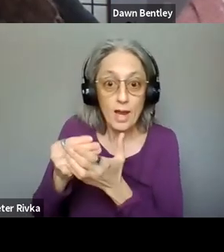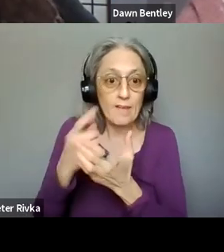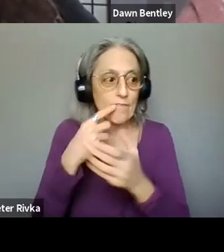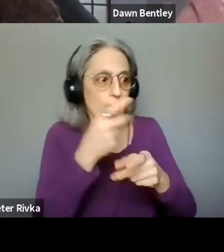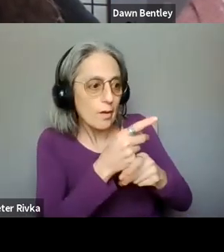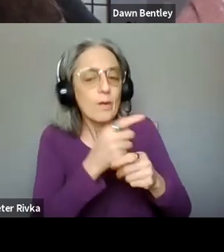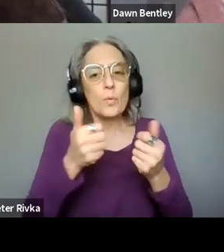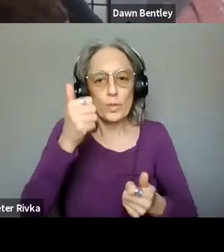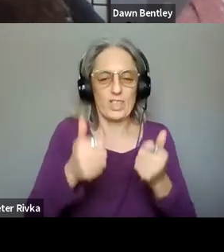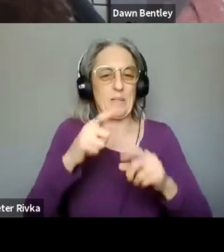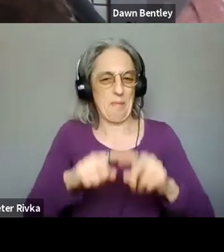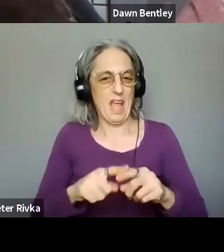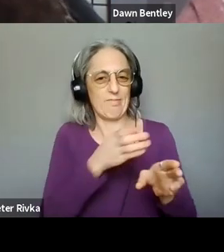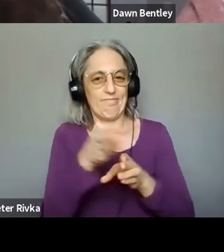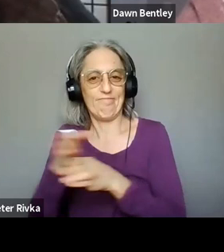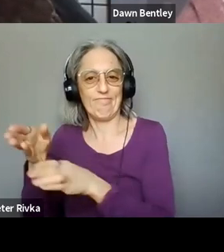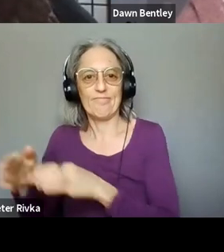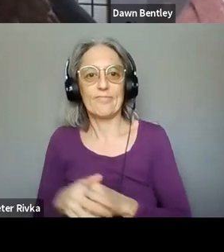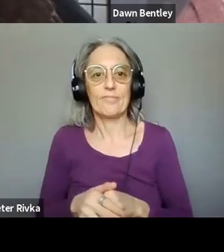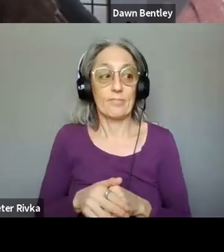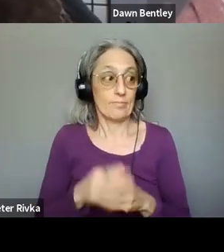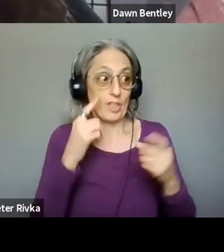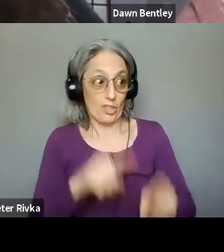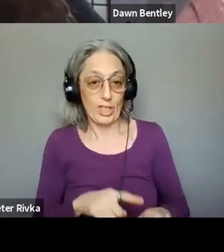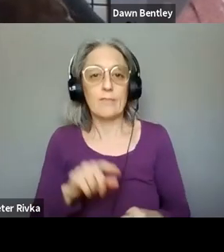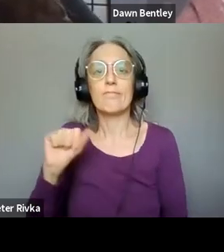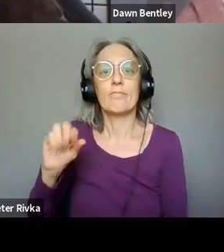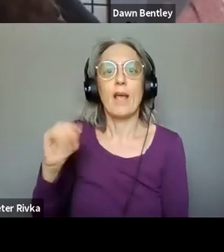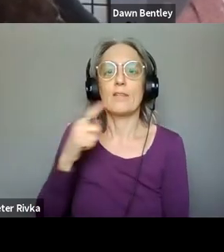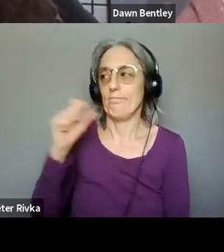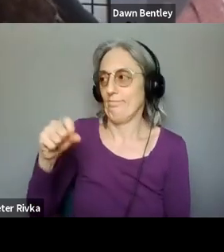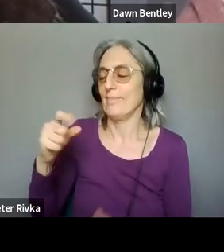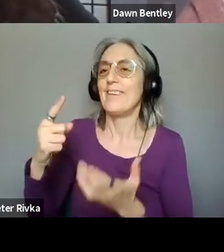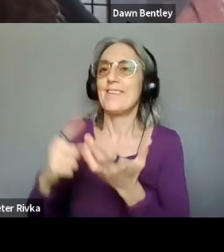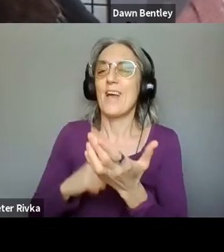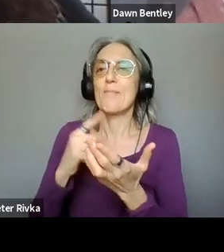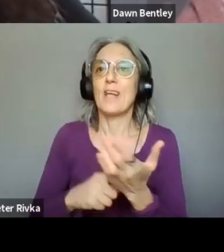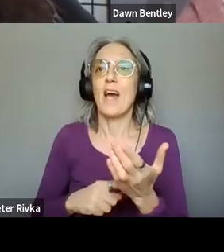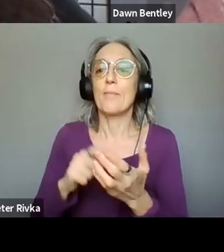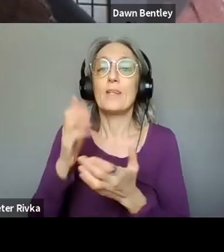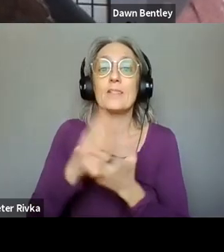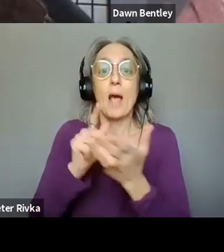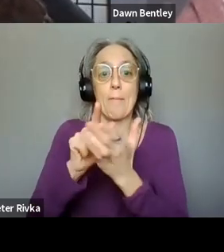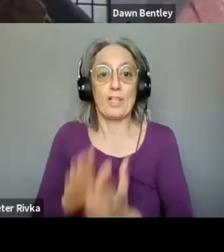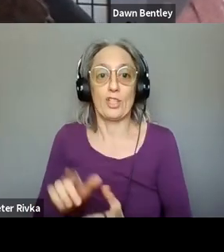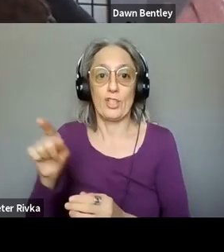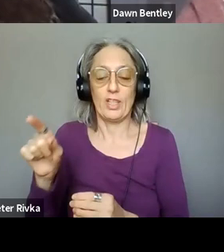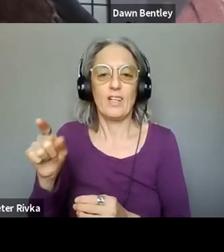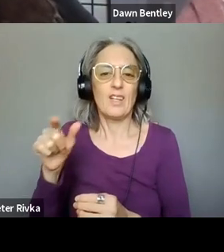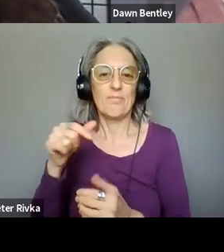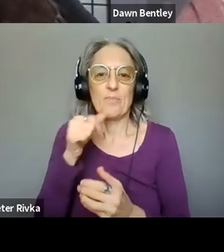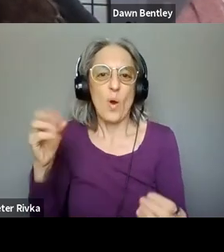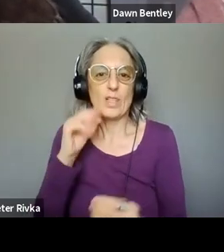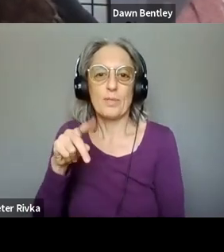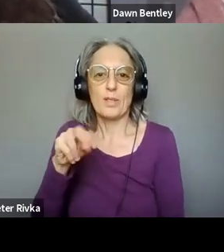comment on that. Is that what you've seen also? Yeah. So, and we will sometimes get contacts from attorneys who don't tend to practice in probate court